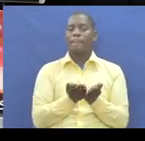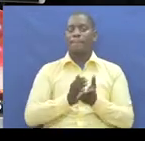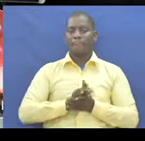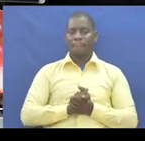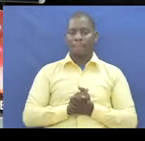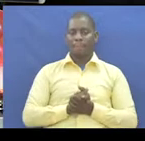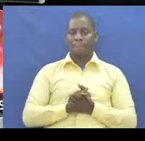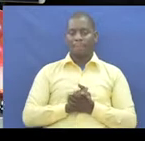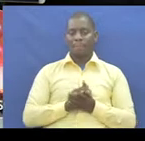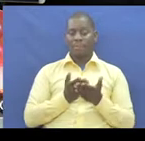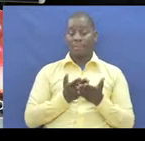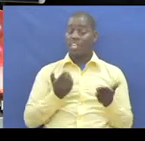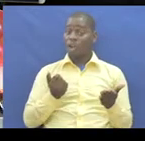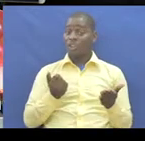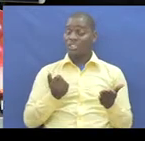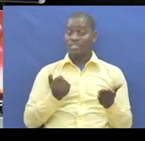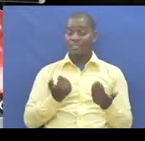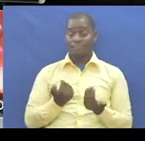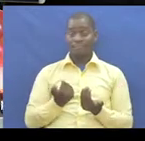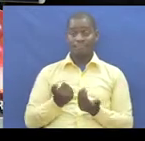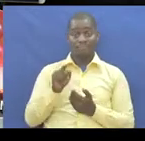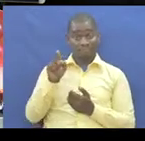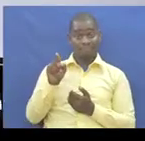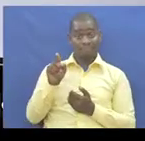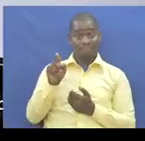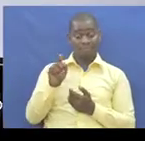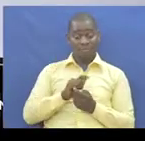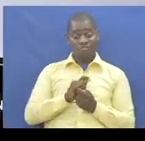of the object size or shape. That force